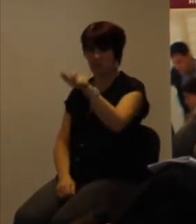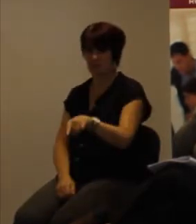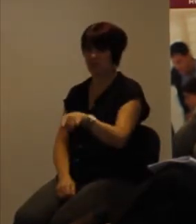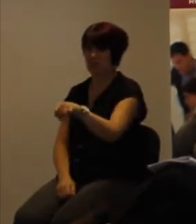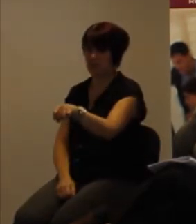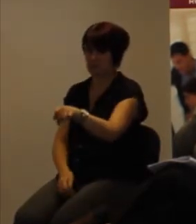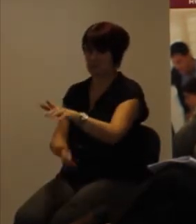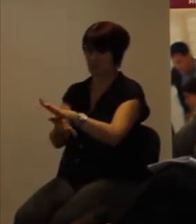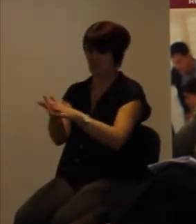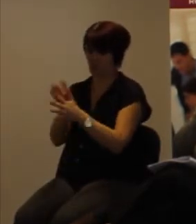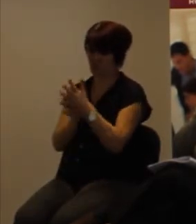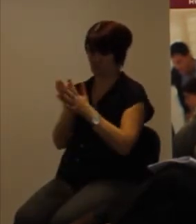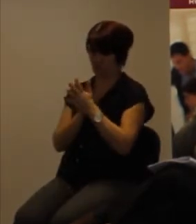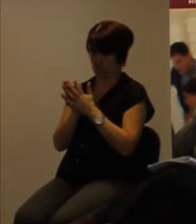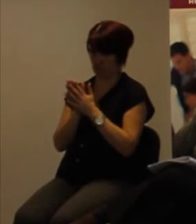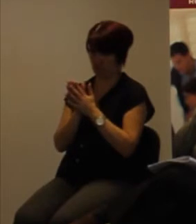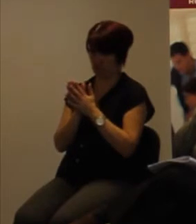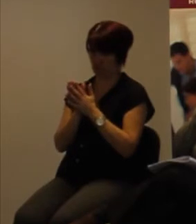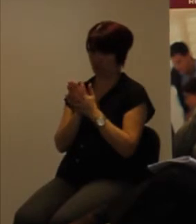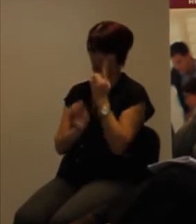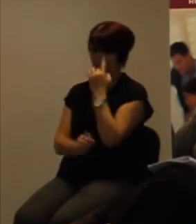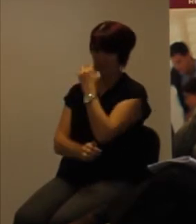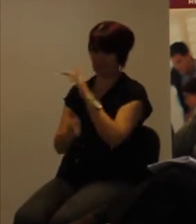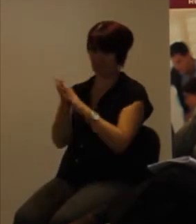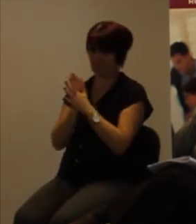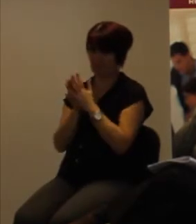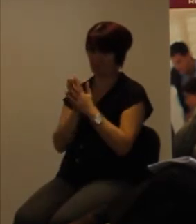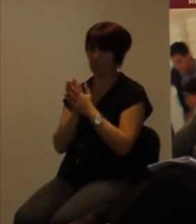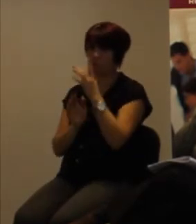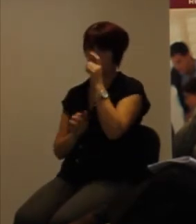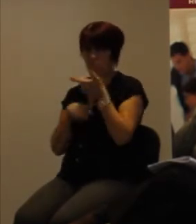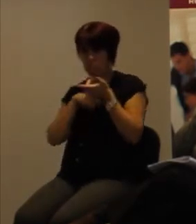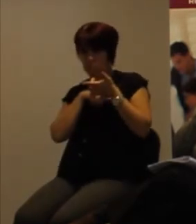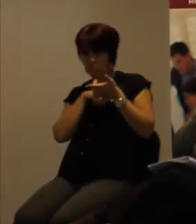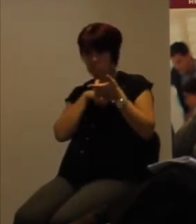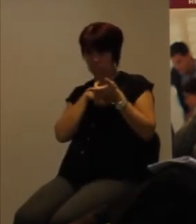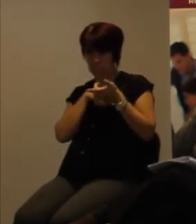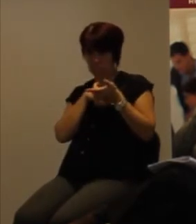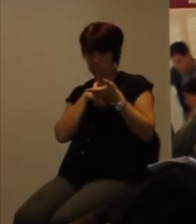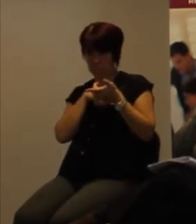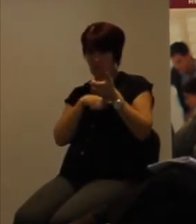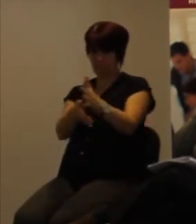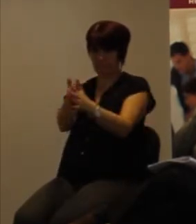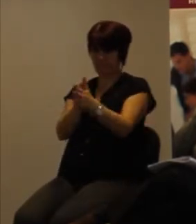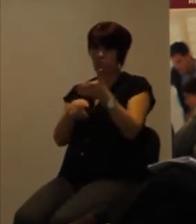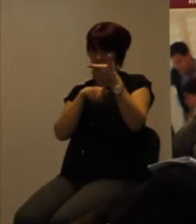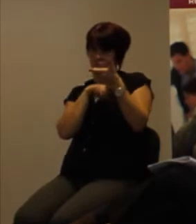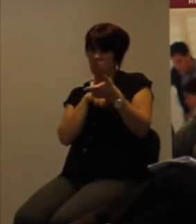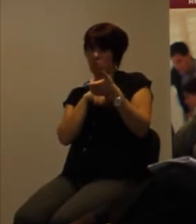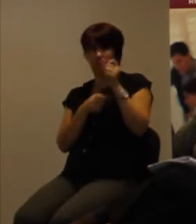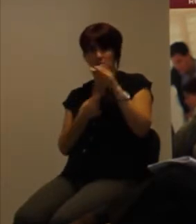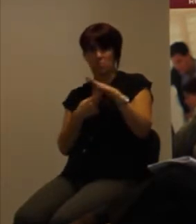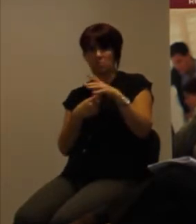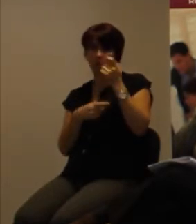is signing as an evidence, so that you may be recording them signing as the evidence. That's a key